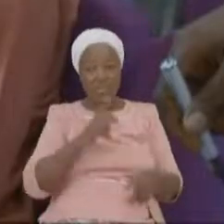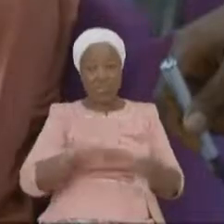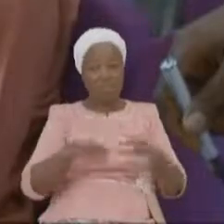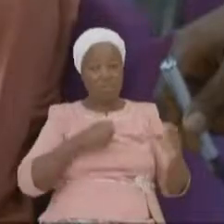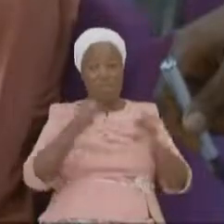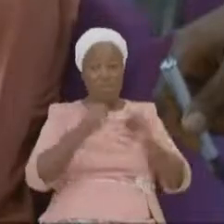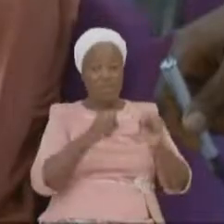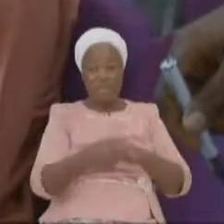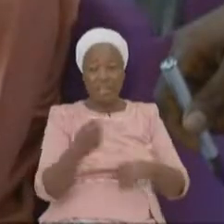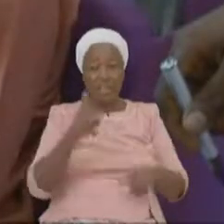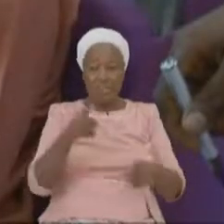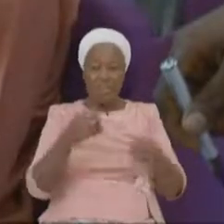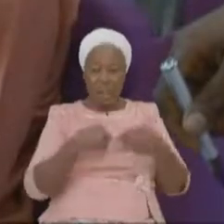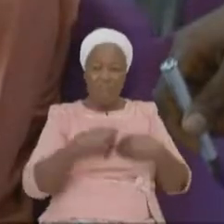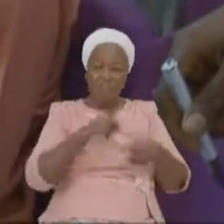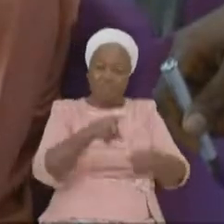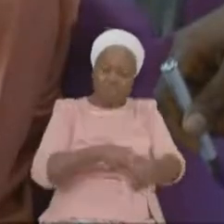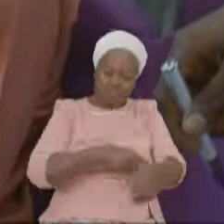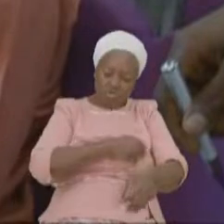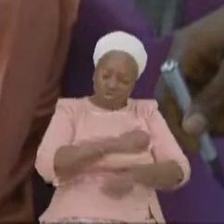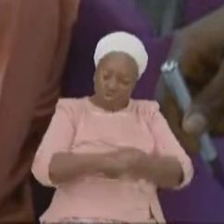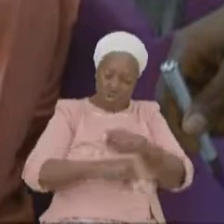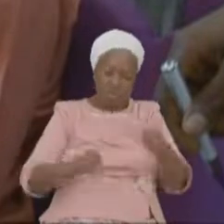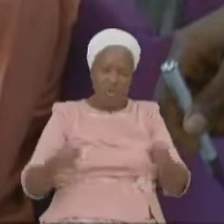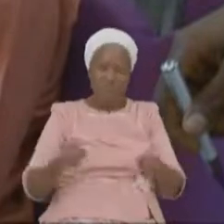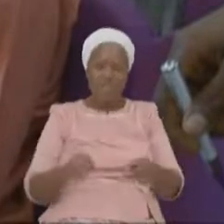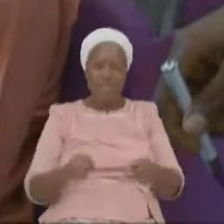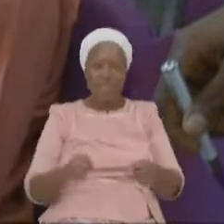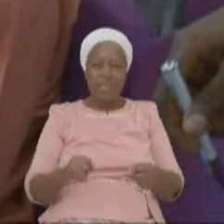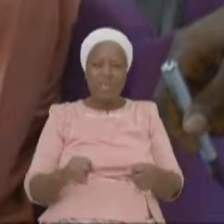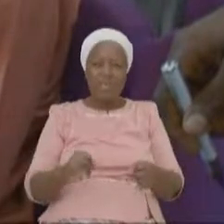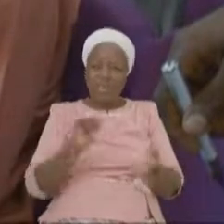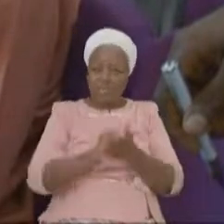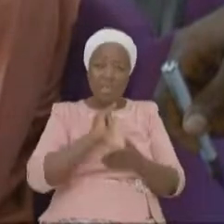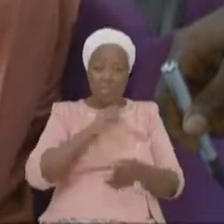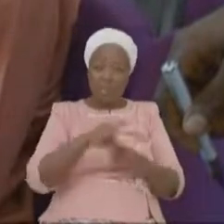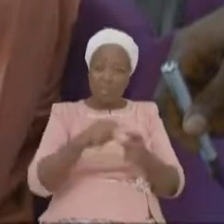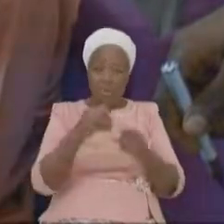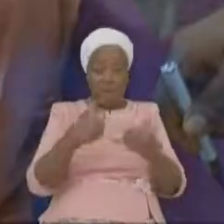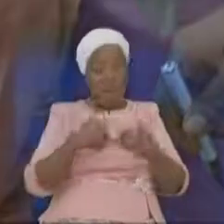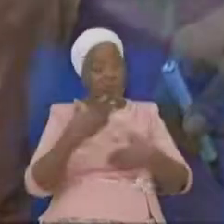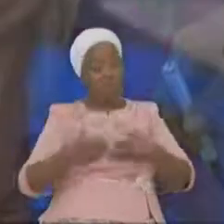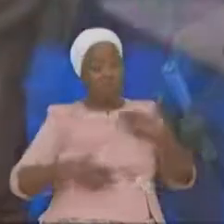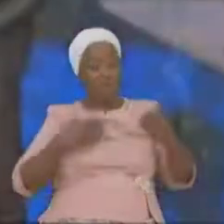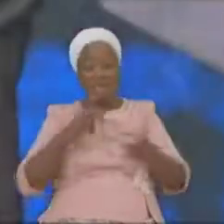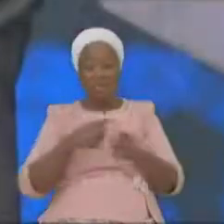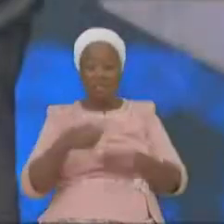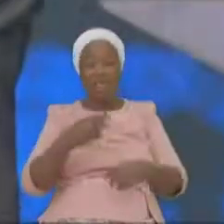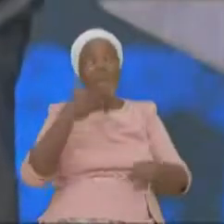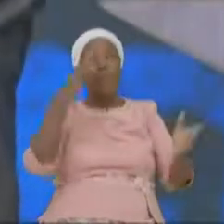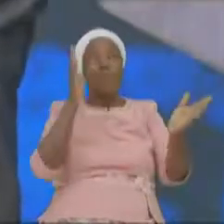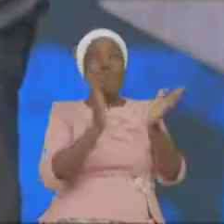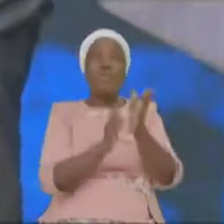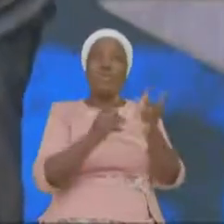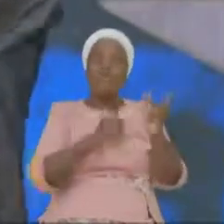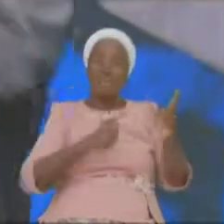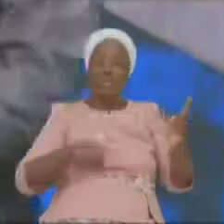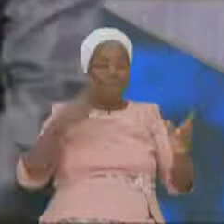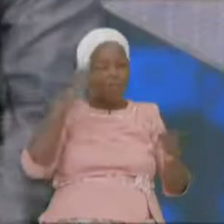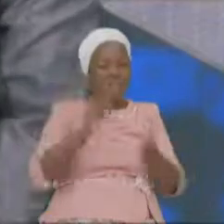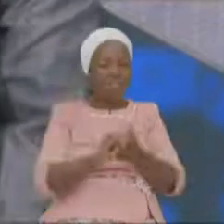had long suffering. That's when you had joy. And said, praise the Lord